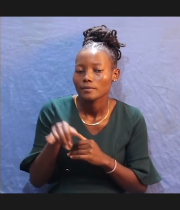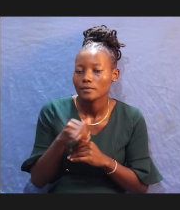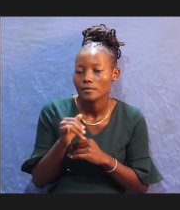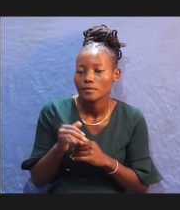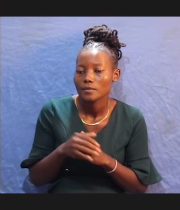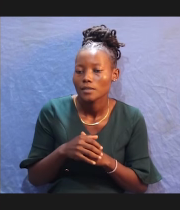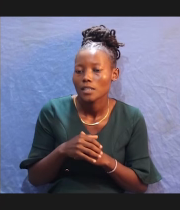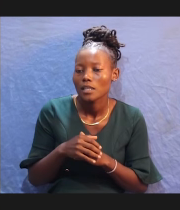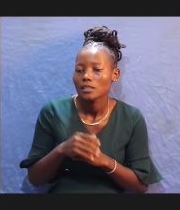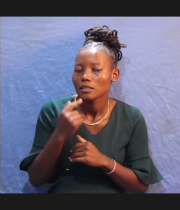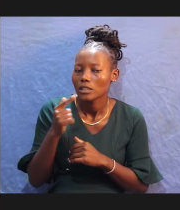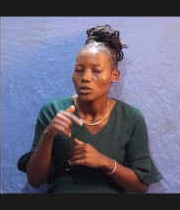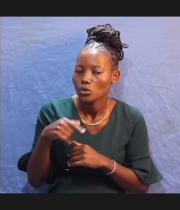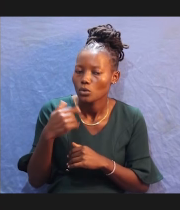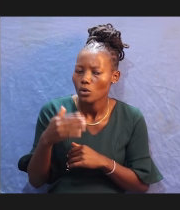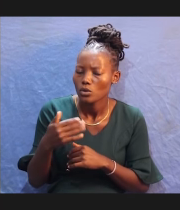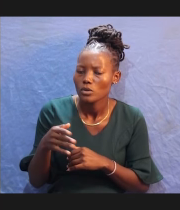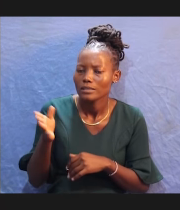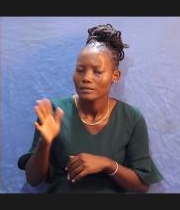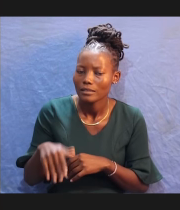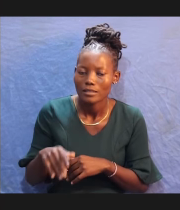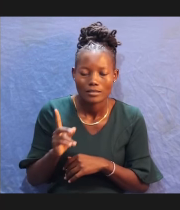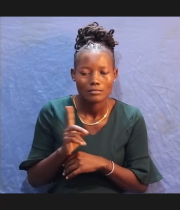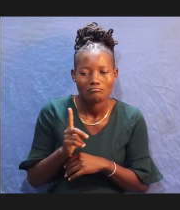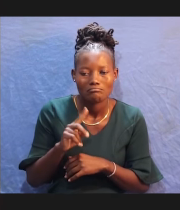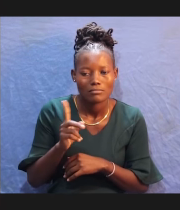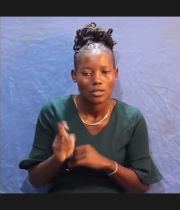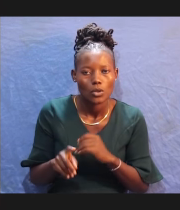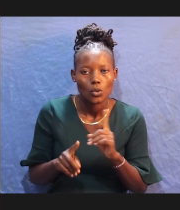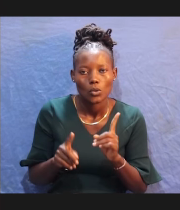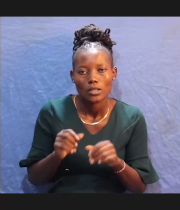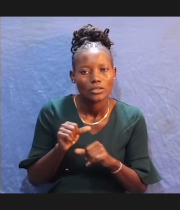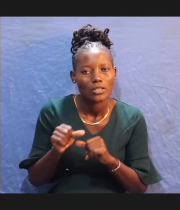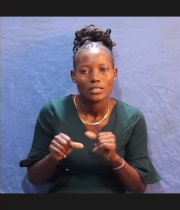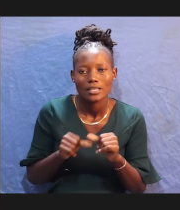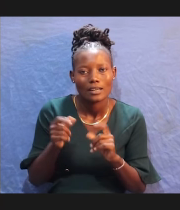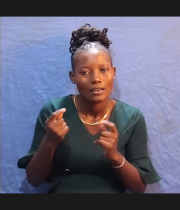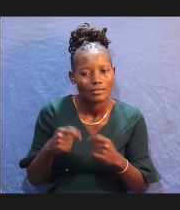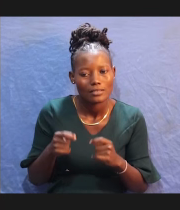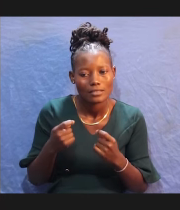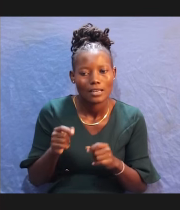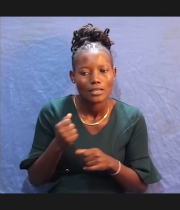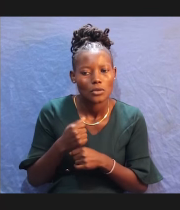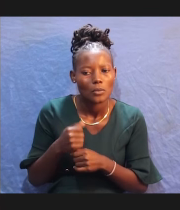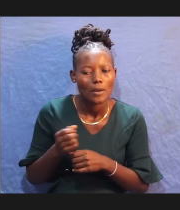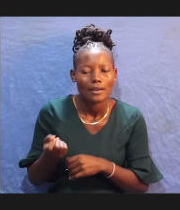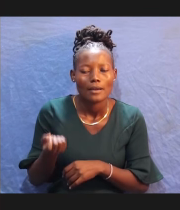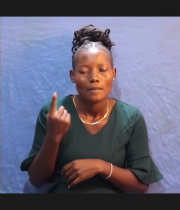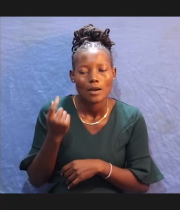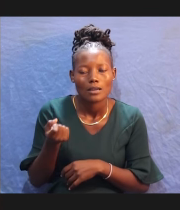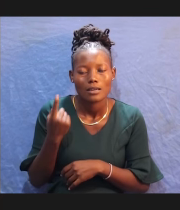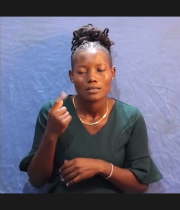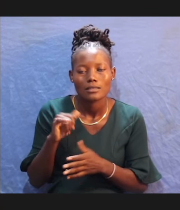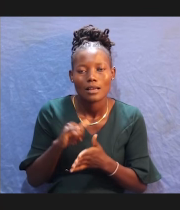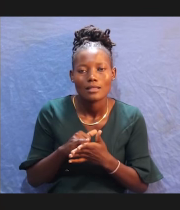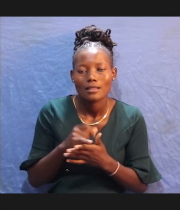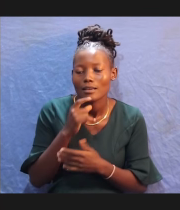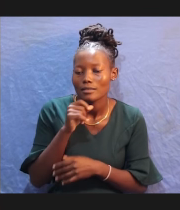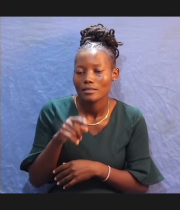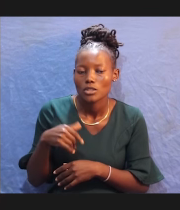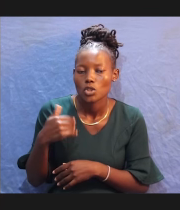you're always late, you need to be on time, but just with questions around, try to make him understand that he is being